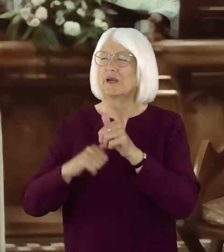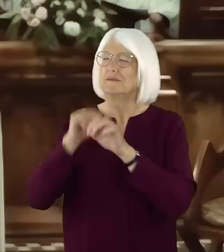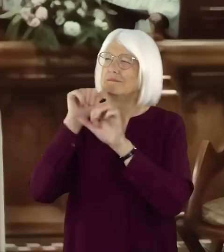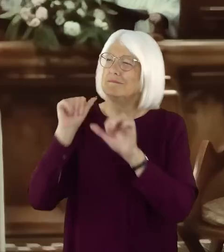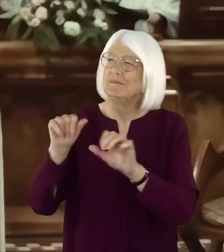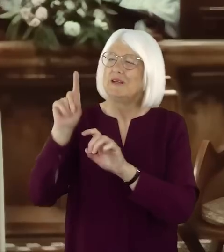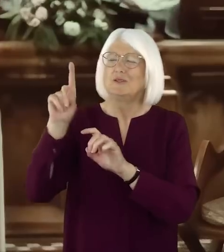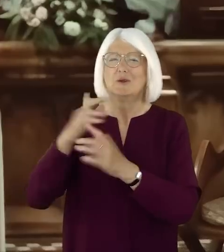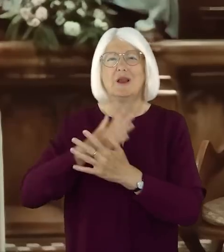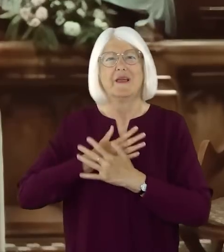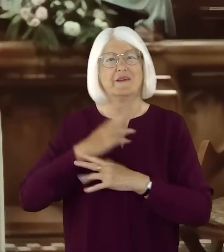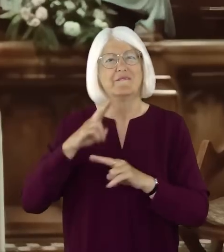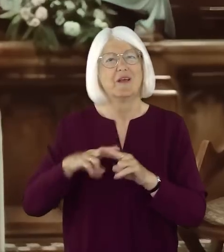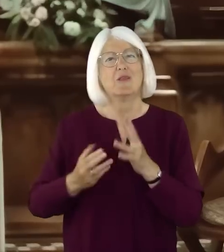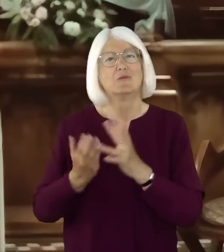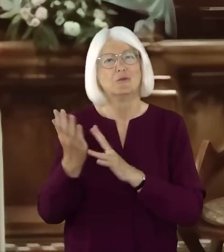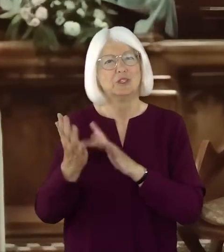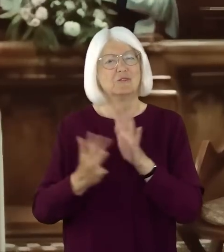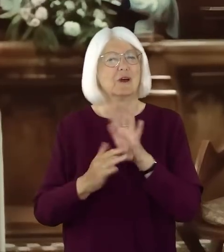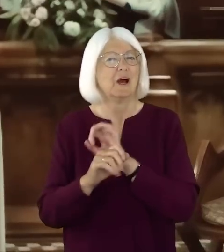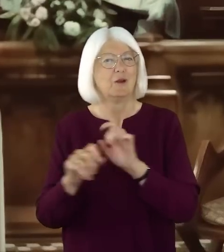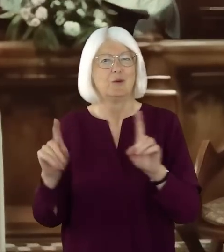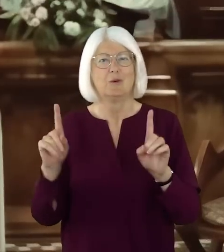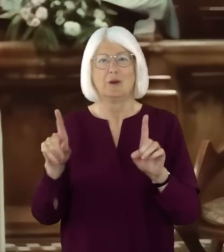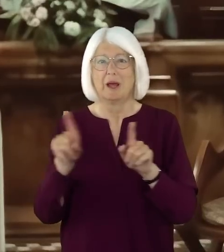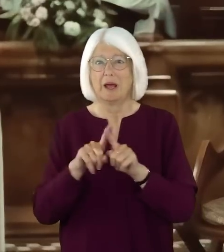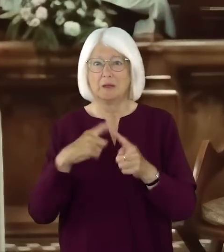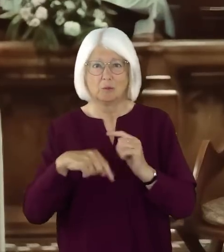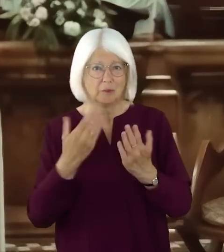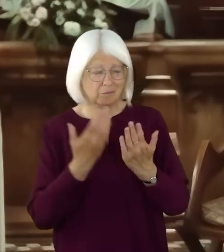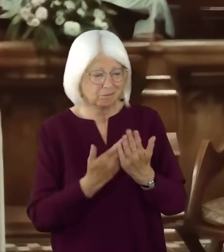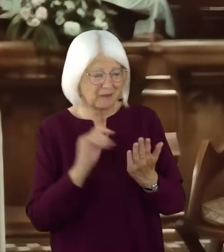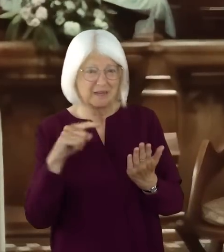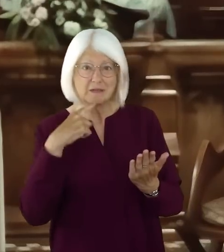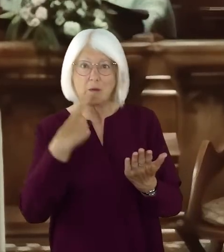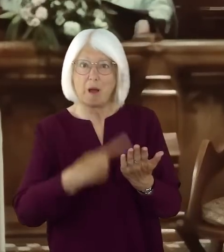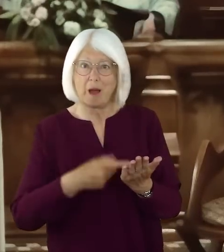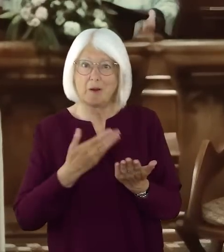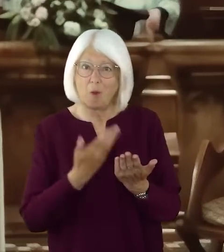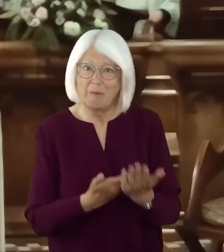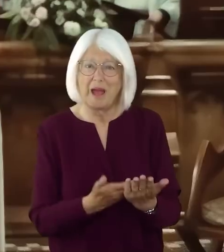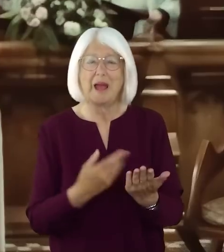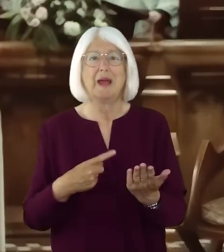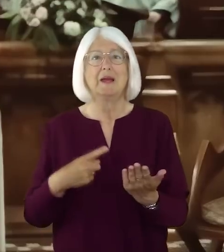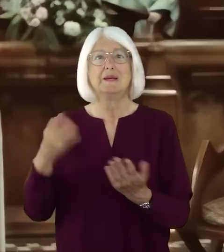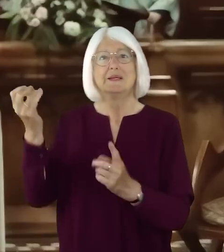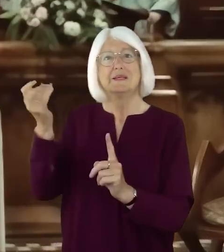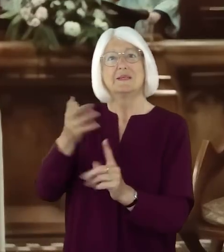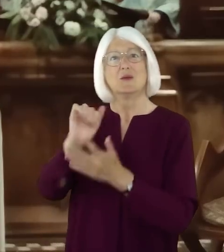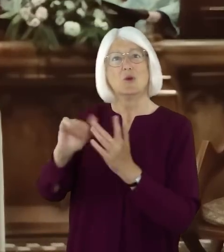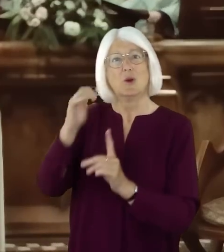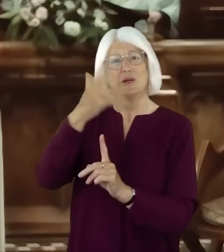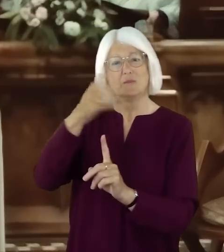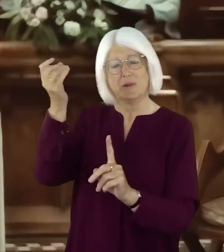And bless you, loving Father, through Jesus Christ our Lord. And as we obey his command, send your